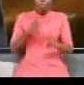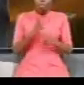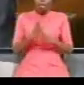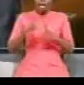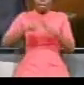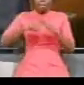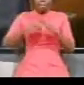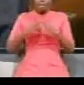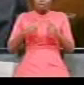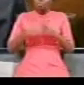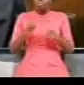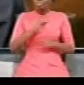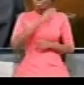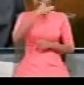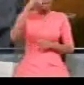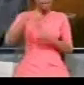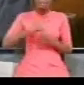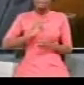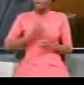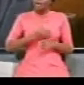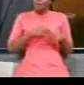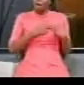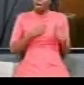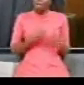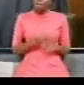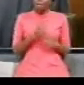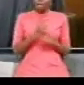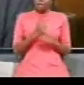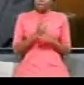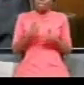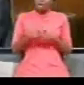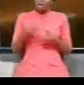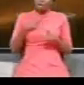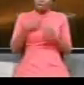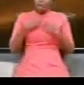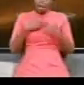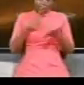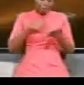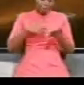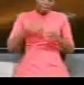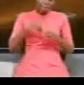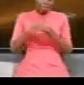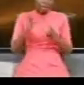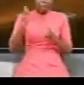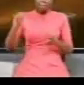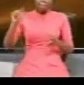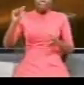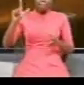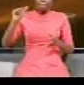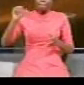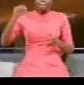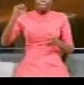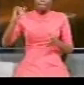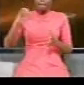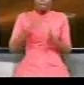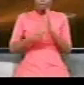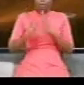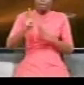begins to shine in our heart, just as we have read in Malachi chapter 4 and in verse